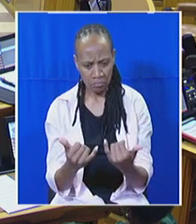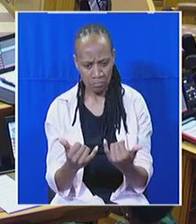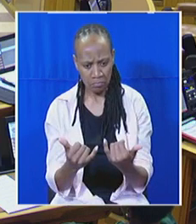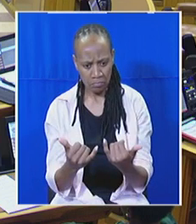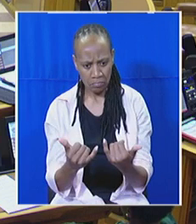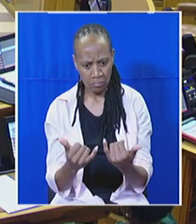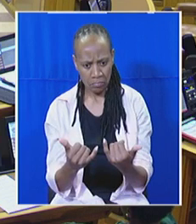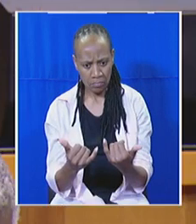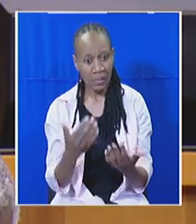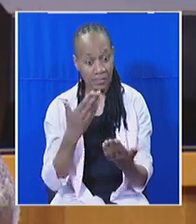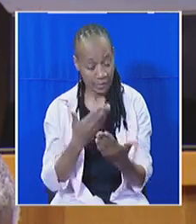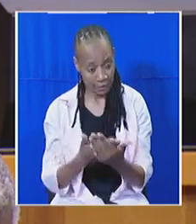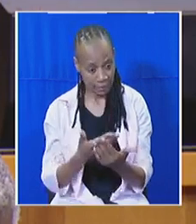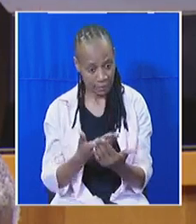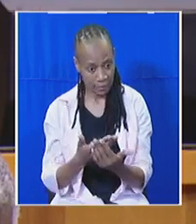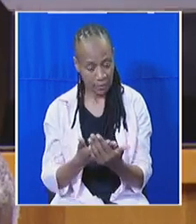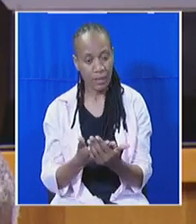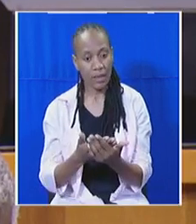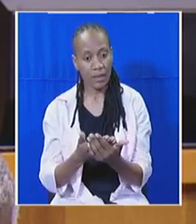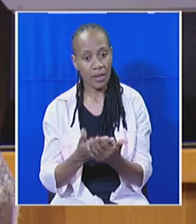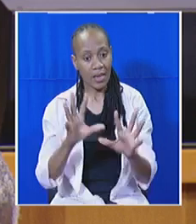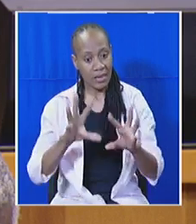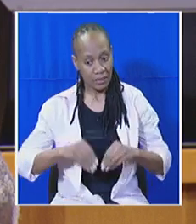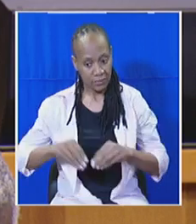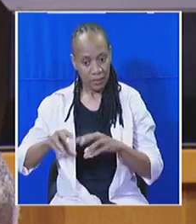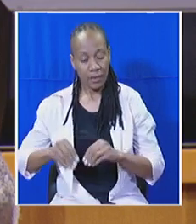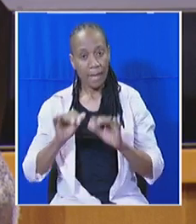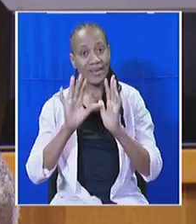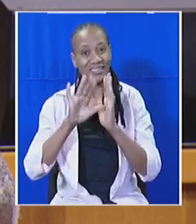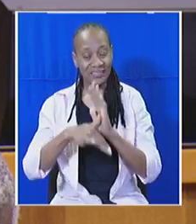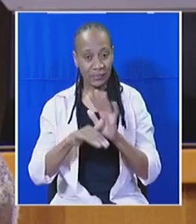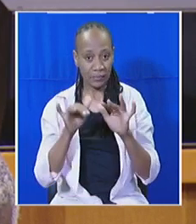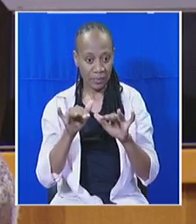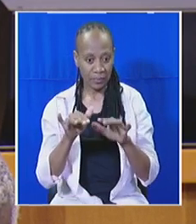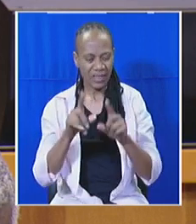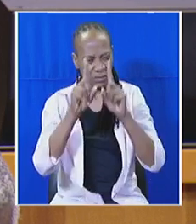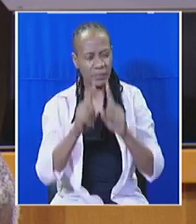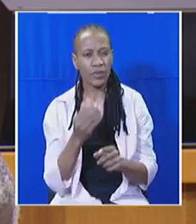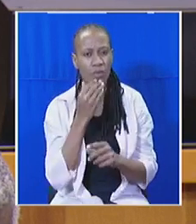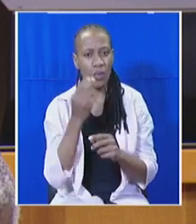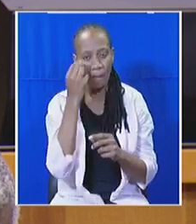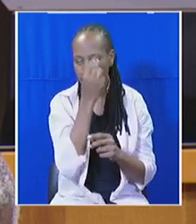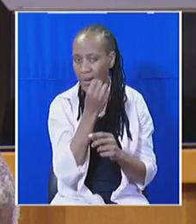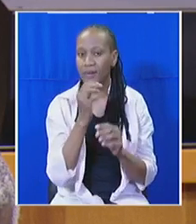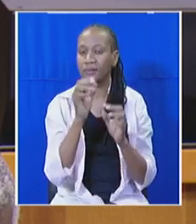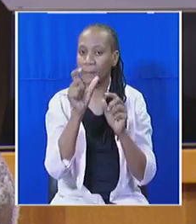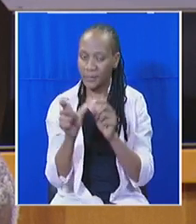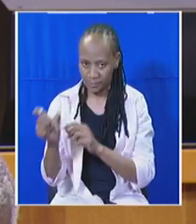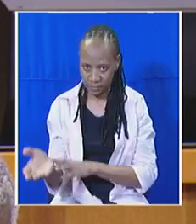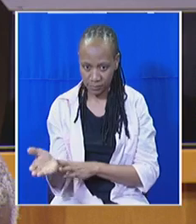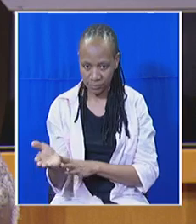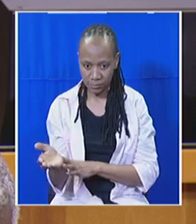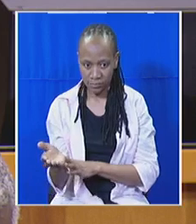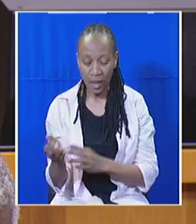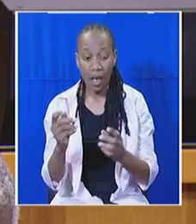and can accommodate people with disabilities, particularly people who are blind and especially at departmental buildings in our